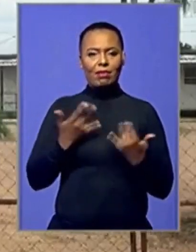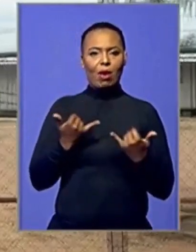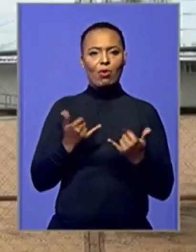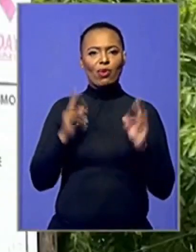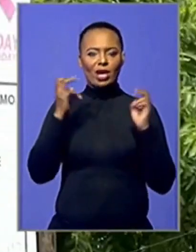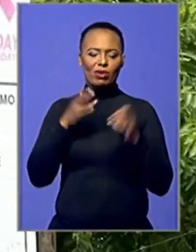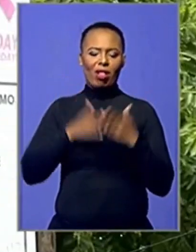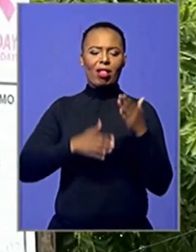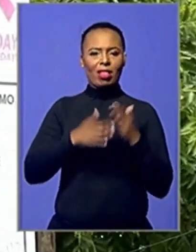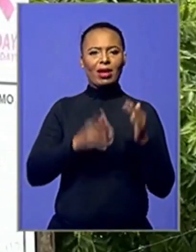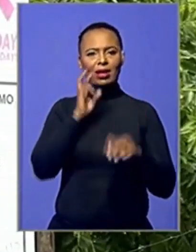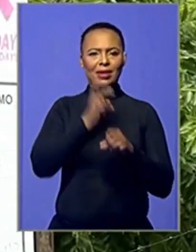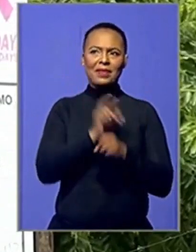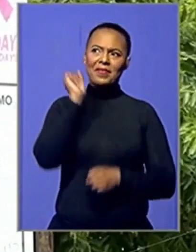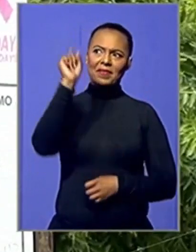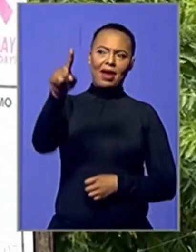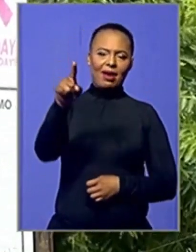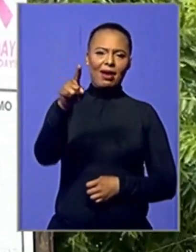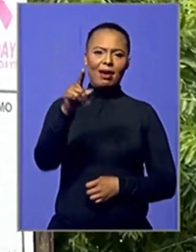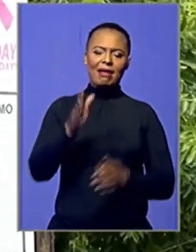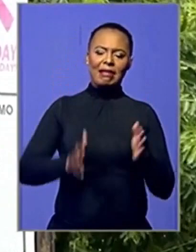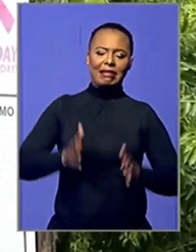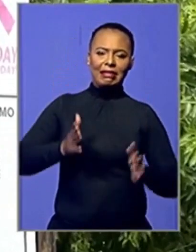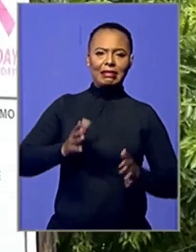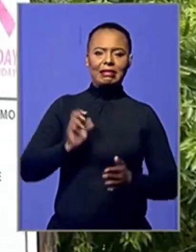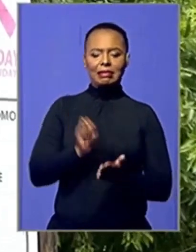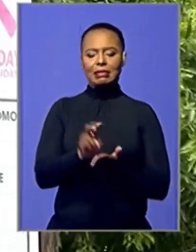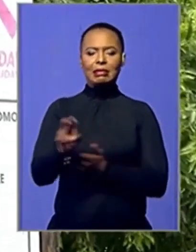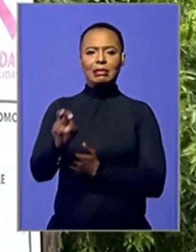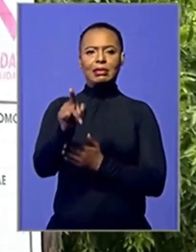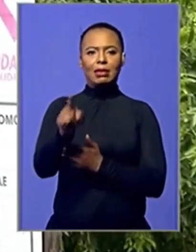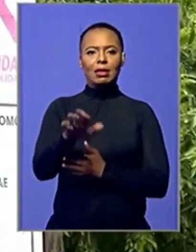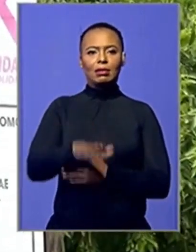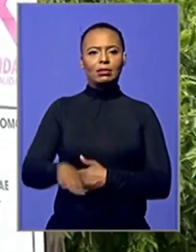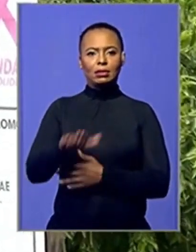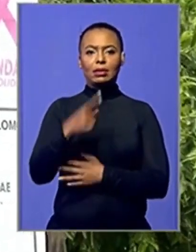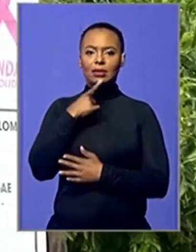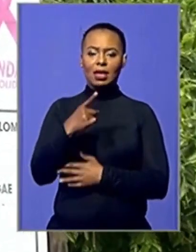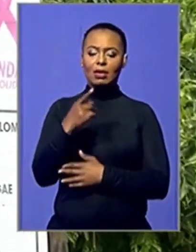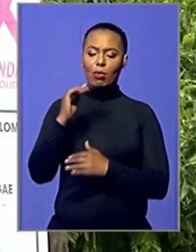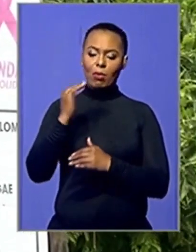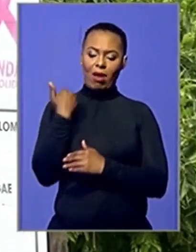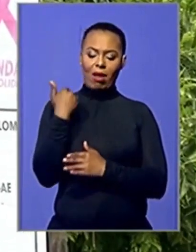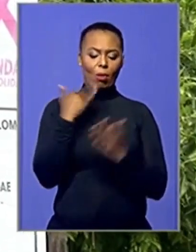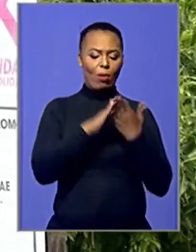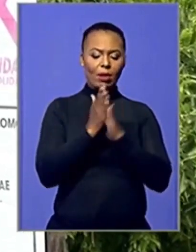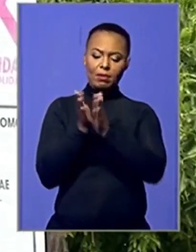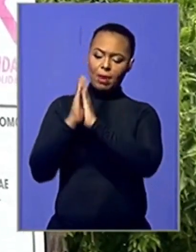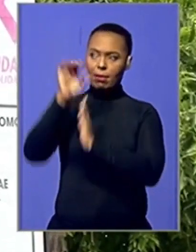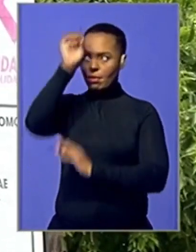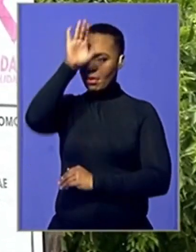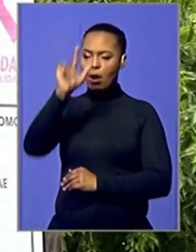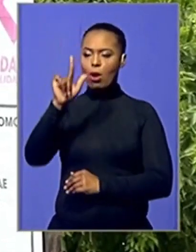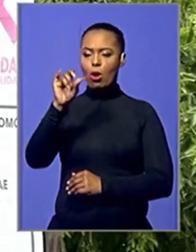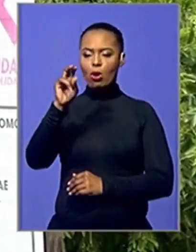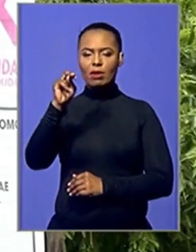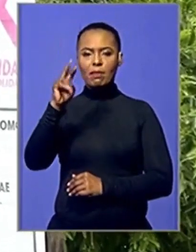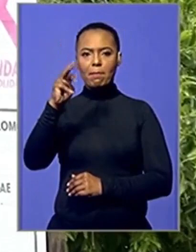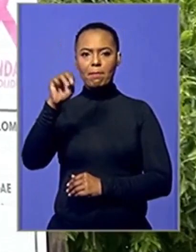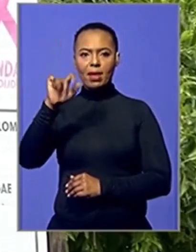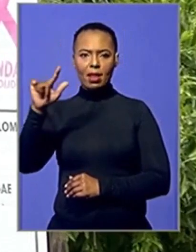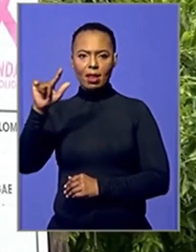mehlano kgakanegong. Badudi ba re ba dirile kgopelo ya mašeleng go moepo wa Lonmin gore o ba agele tliliniki e mpšha. Ba re ba makaditše ke ge kgoro